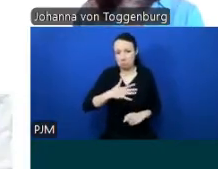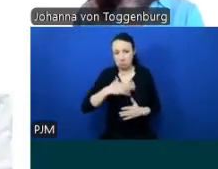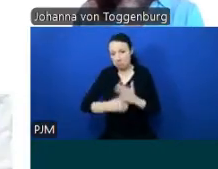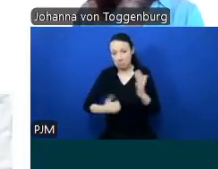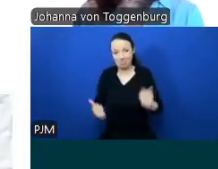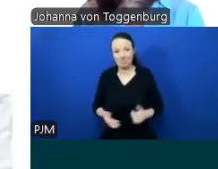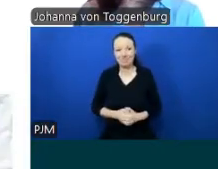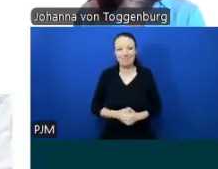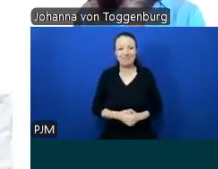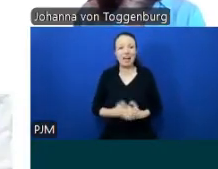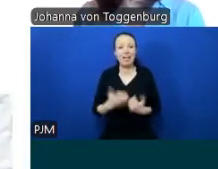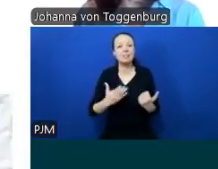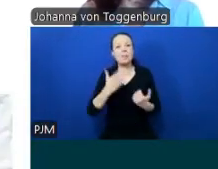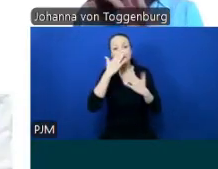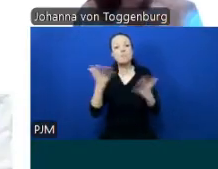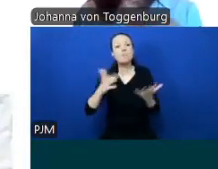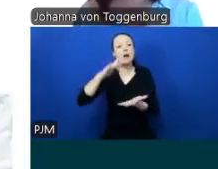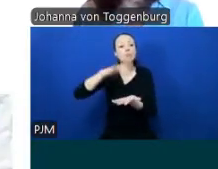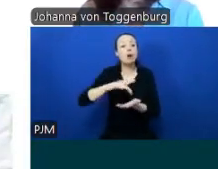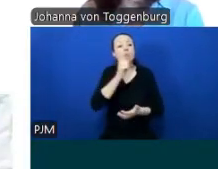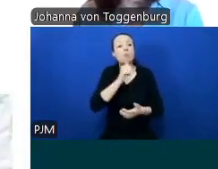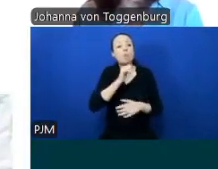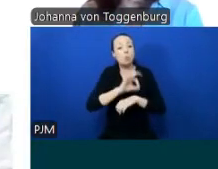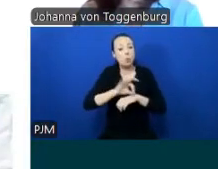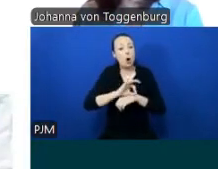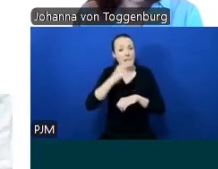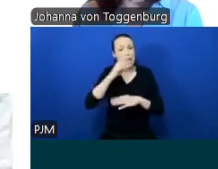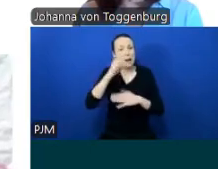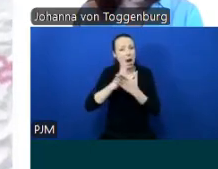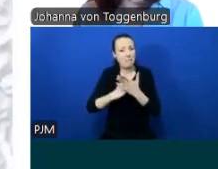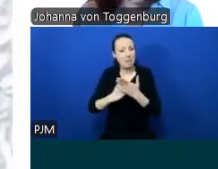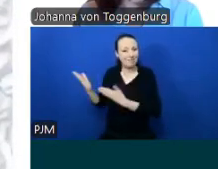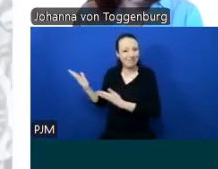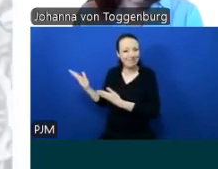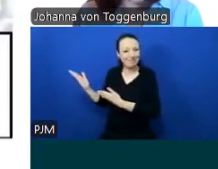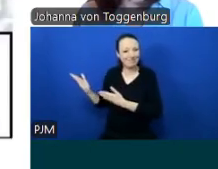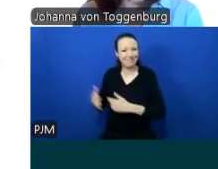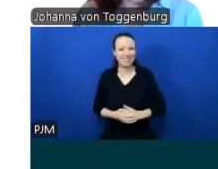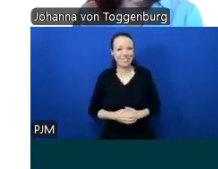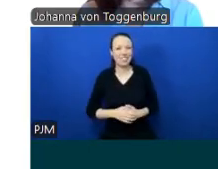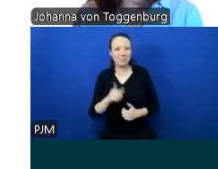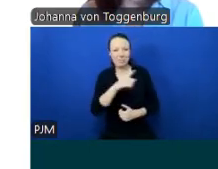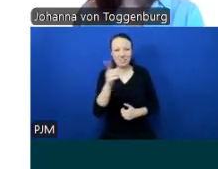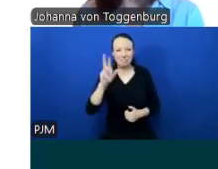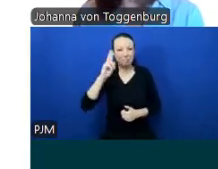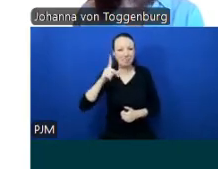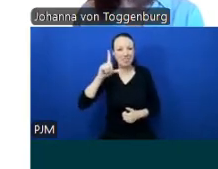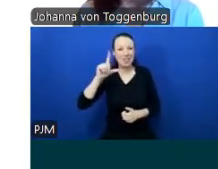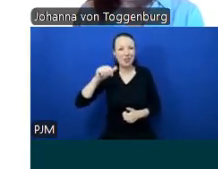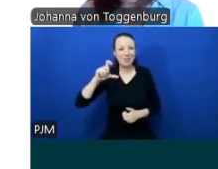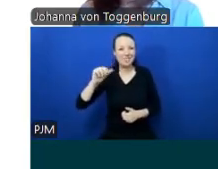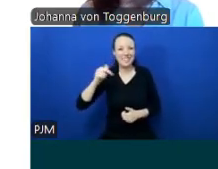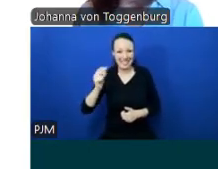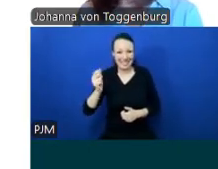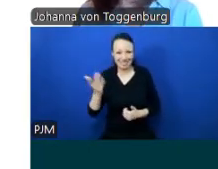is where the Lucerne agglomeration is located in Switzerland, so quite central and next to a